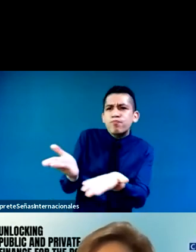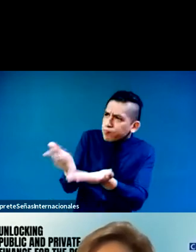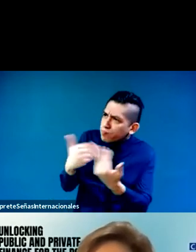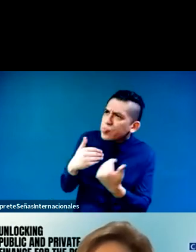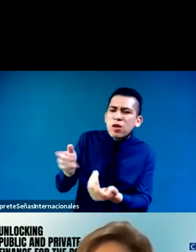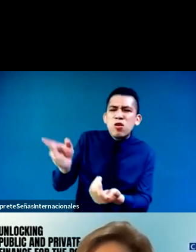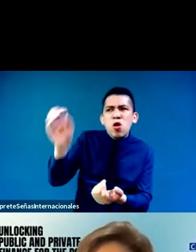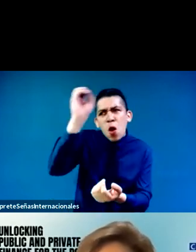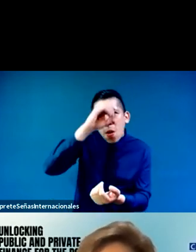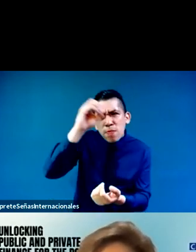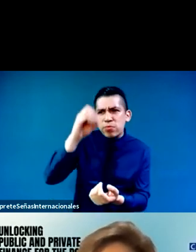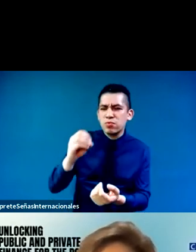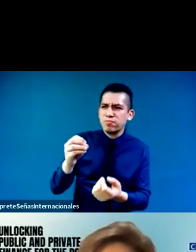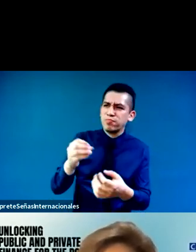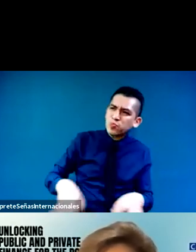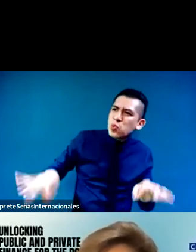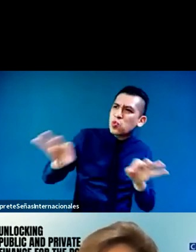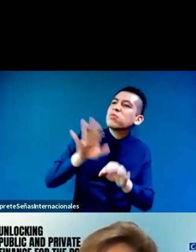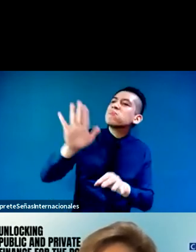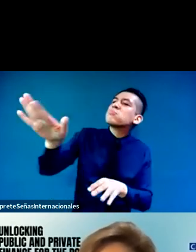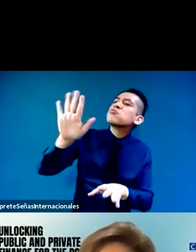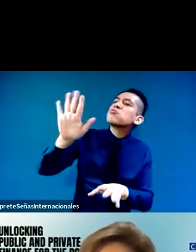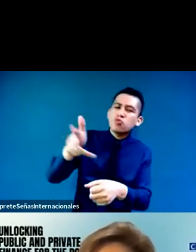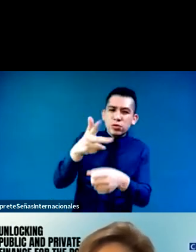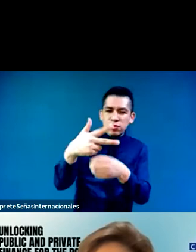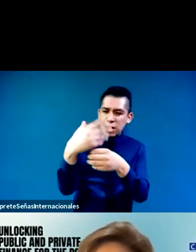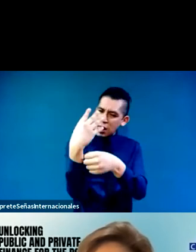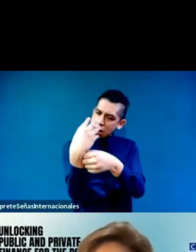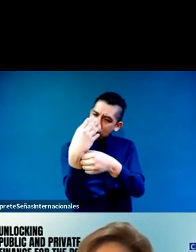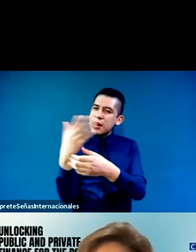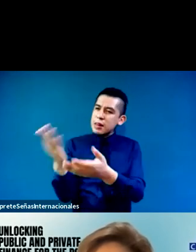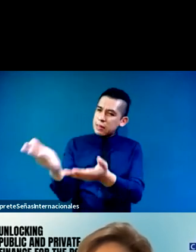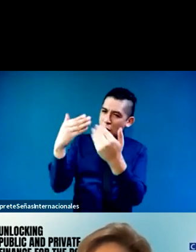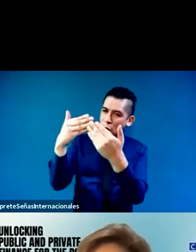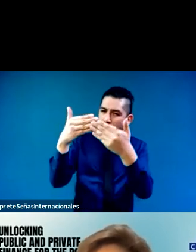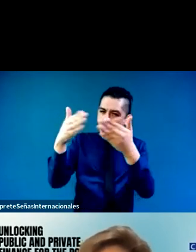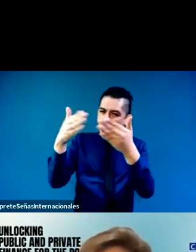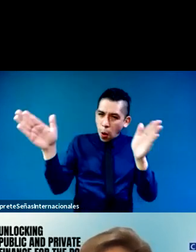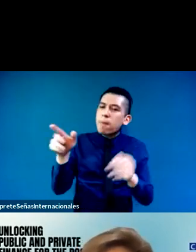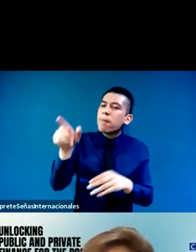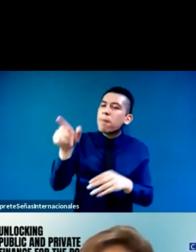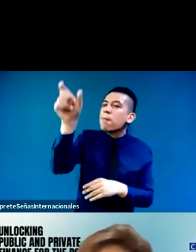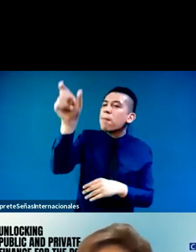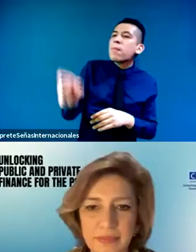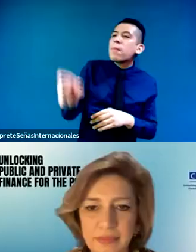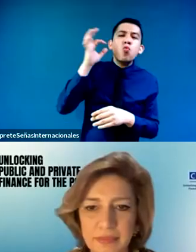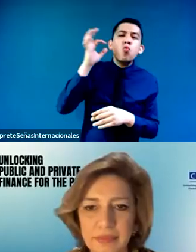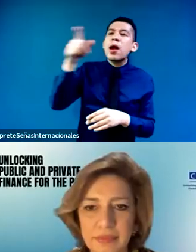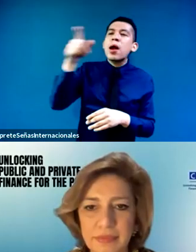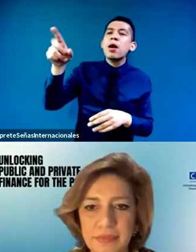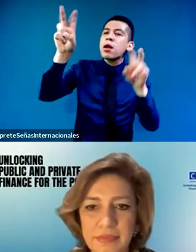are Ms. Memory Kachambwa, Executive Director for FEMNET, Dr. Anna Barbara